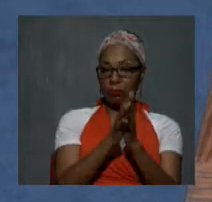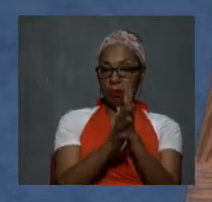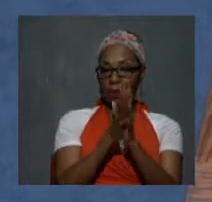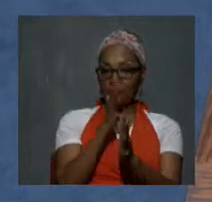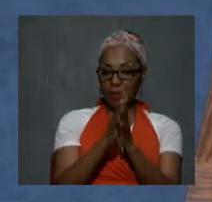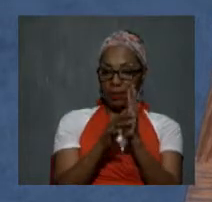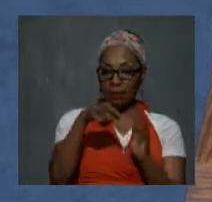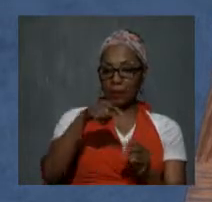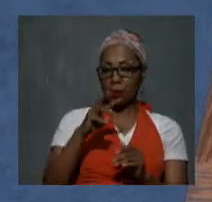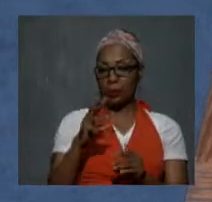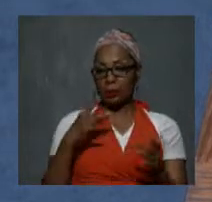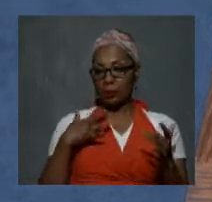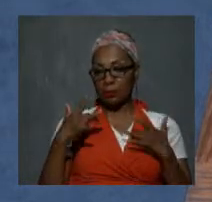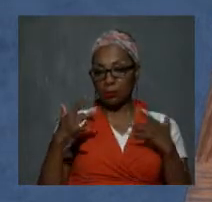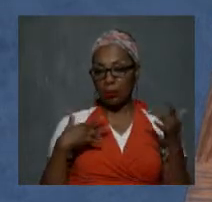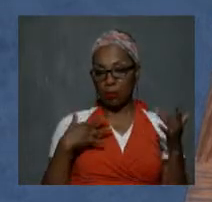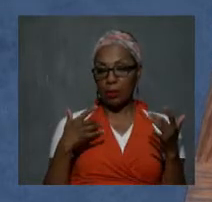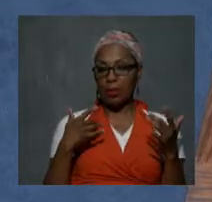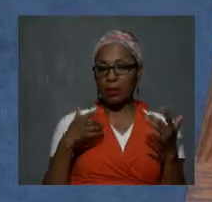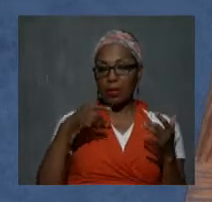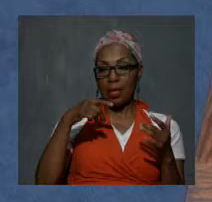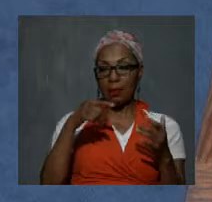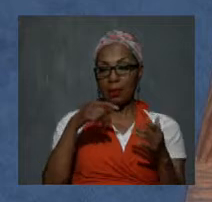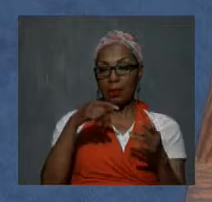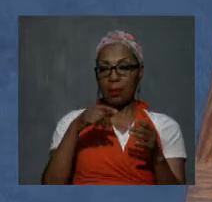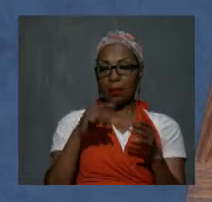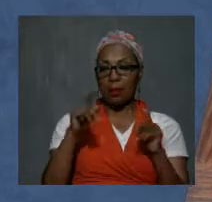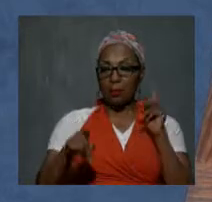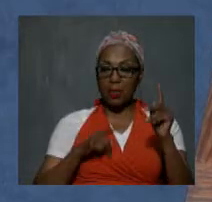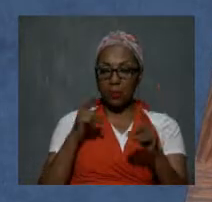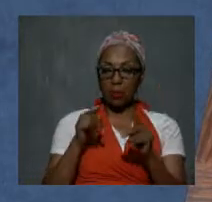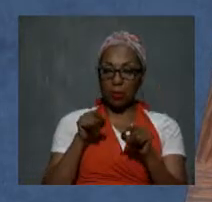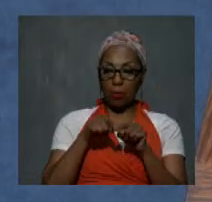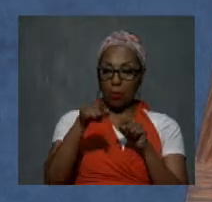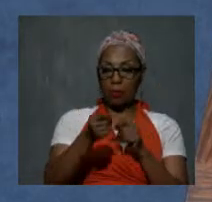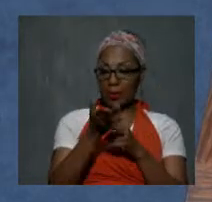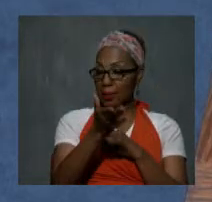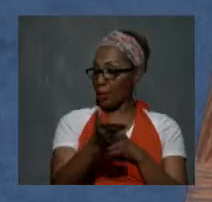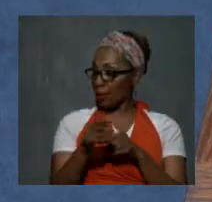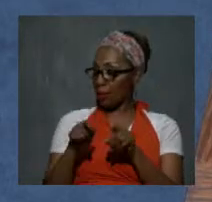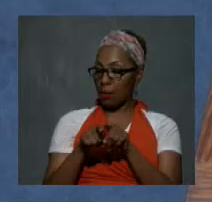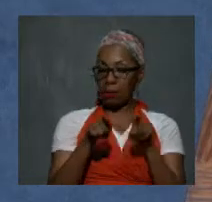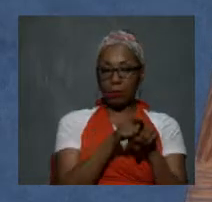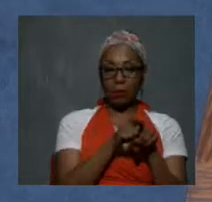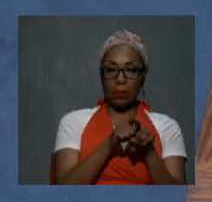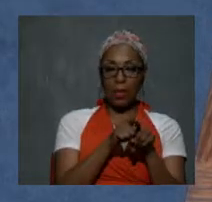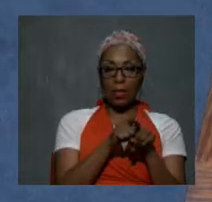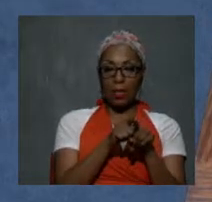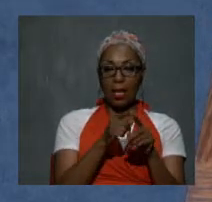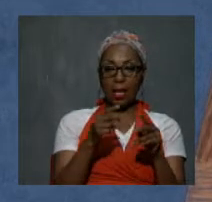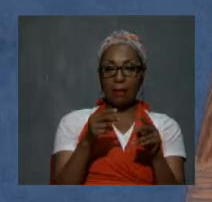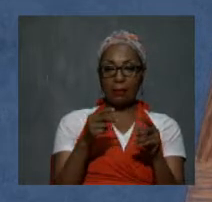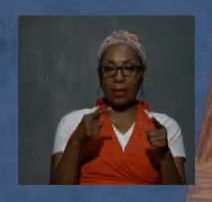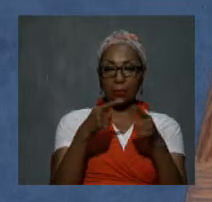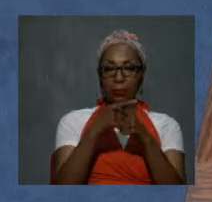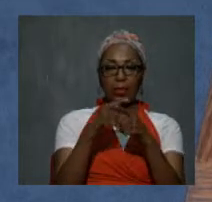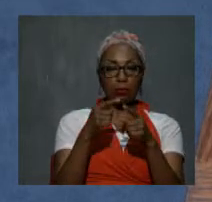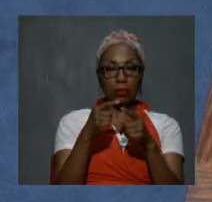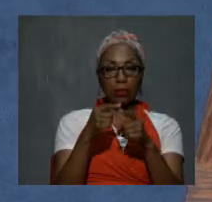traffic and Public Works is concerned that public crossing there and then also at the intersection to the north